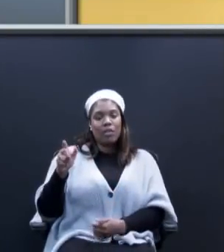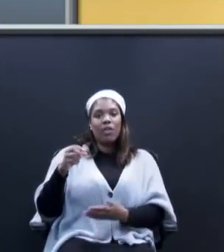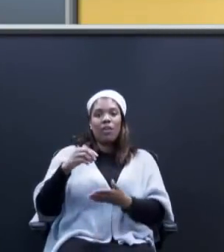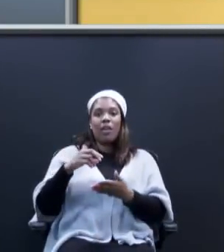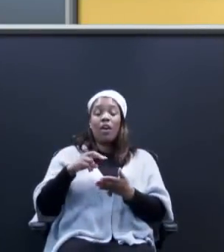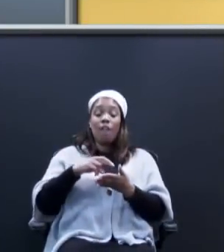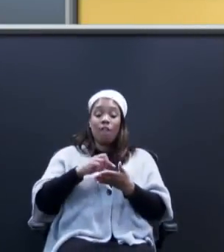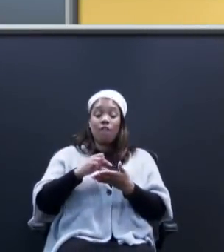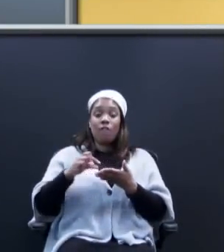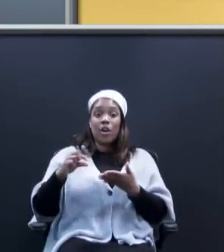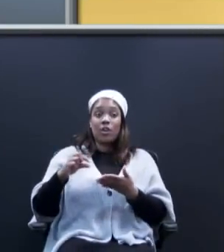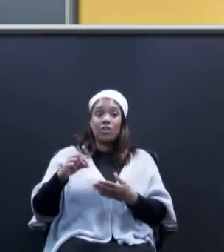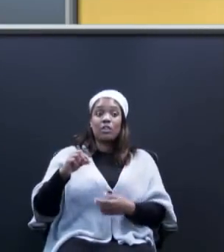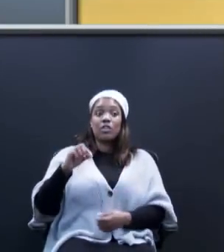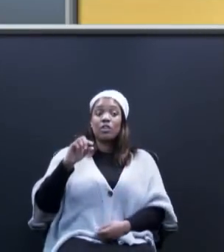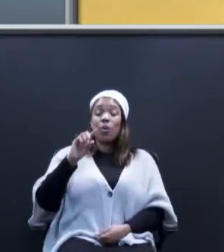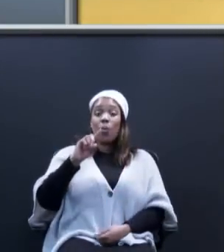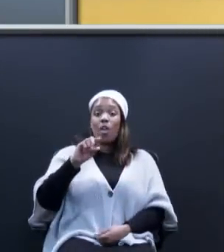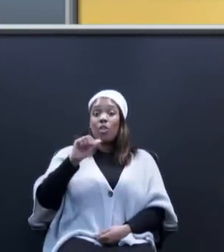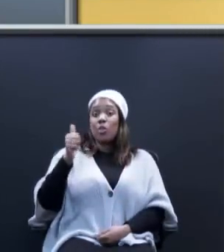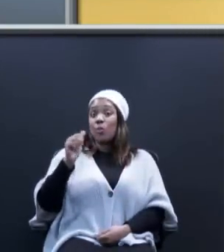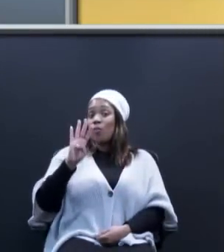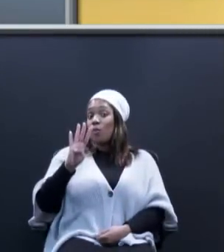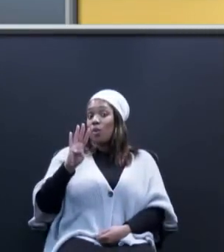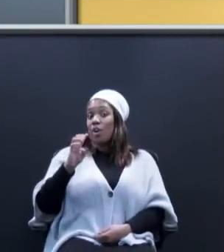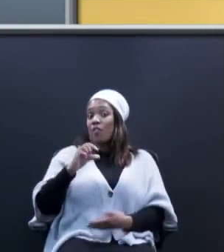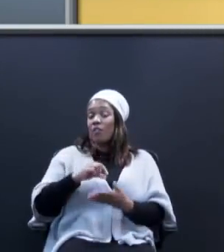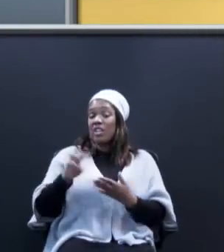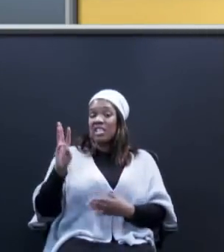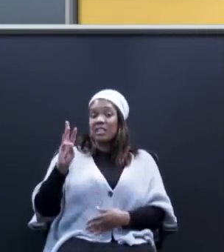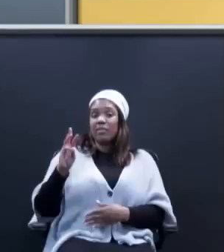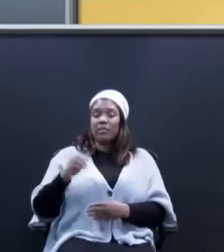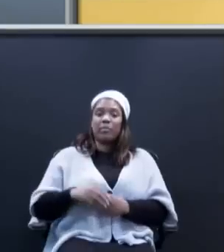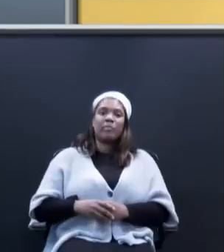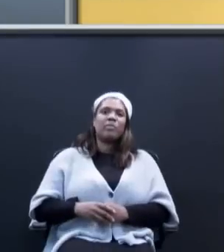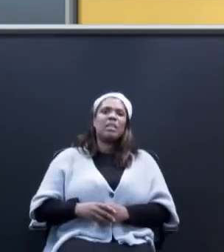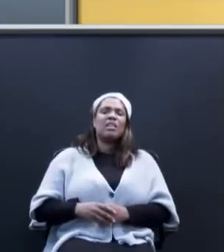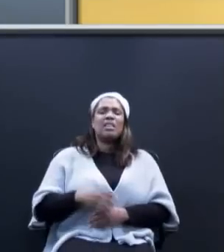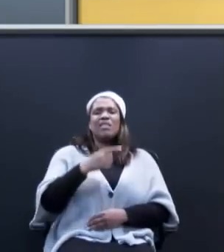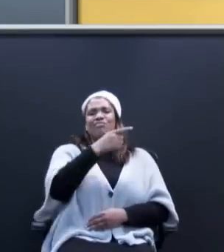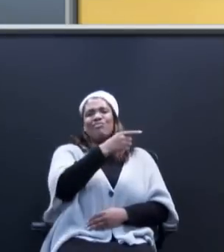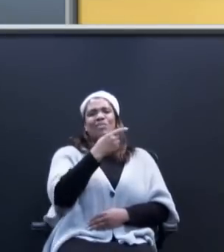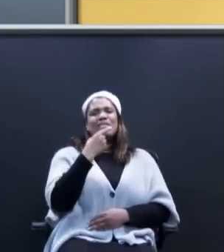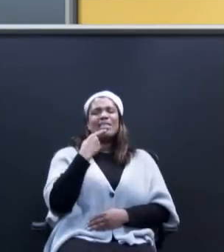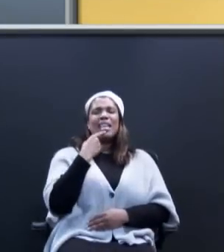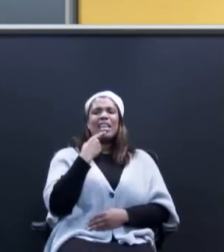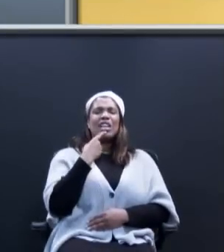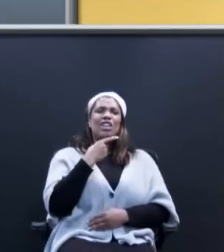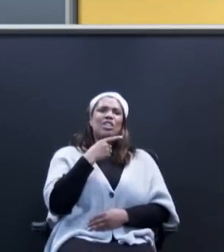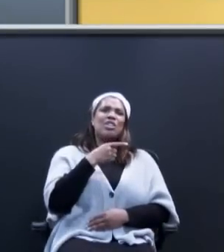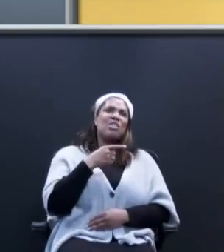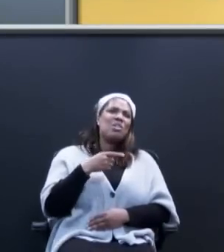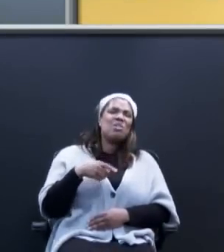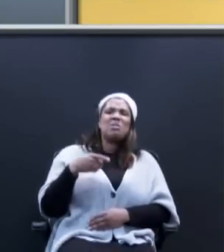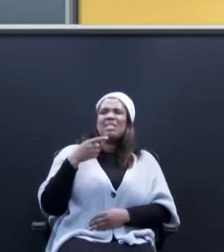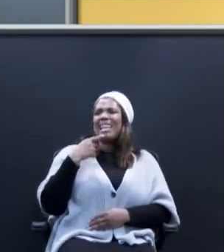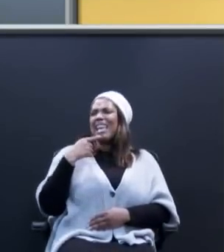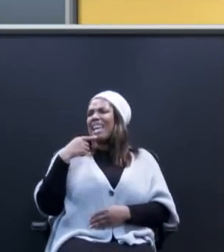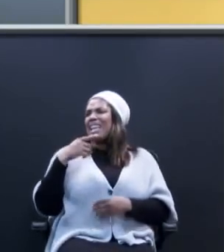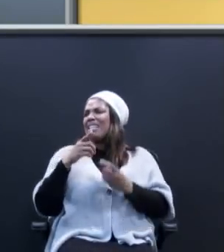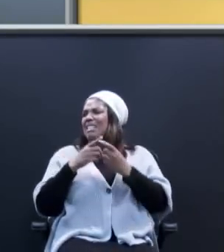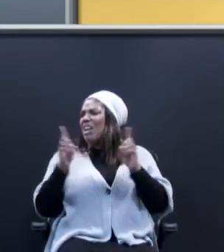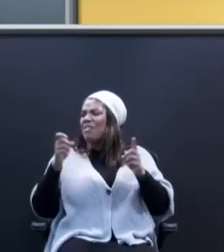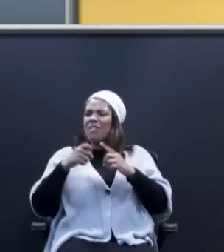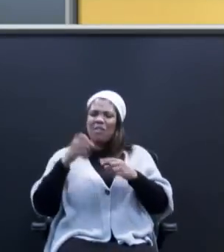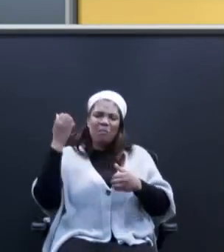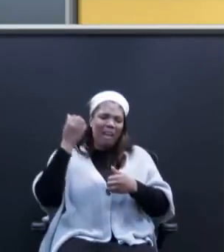There's a lot of people get upset and they come, you know, y'all debunking everything. Listen, we ain't doing nothing. We reading